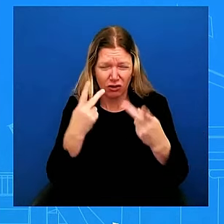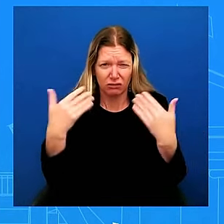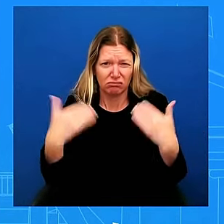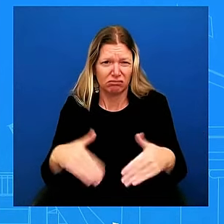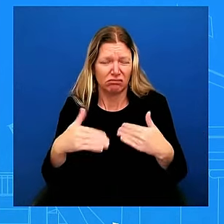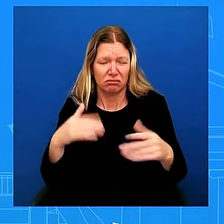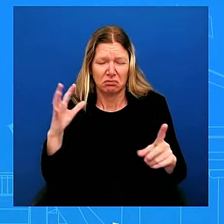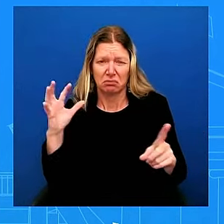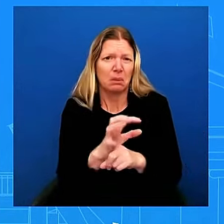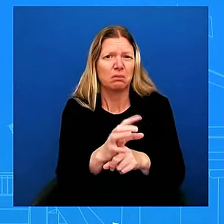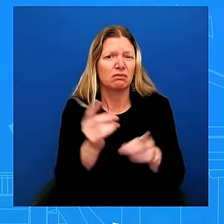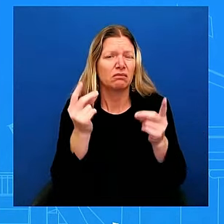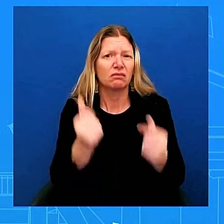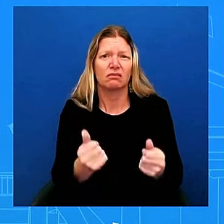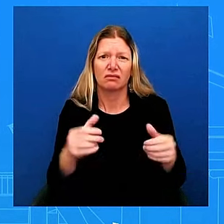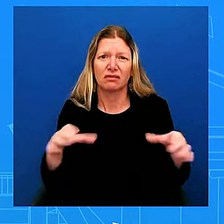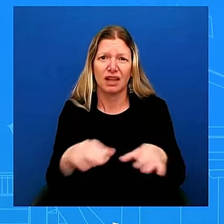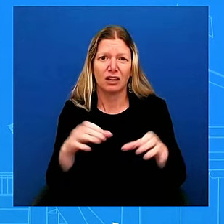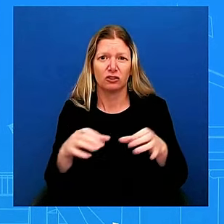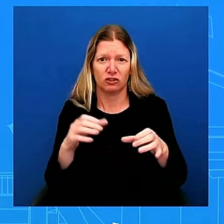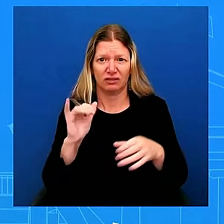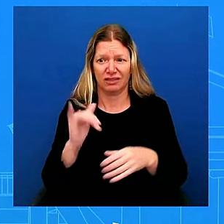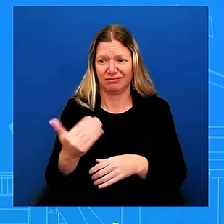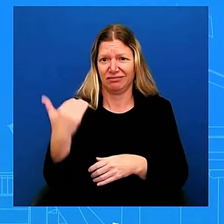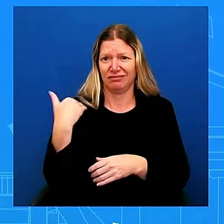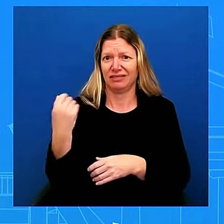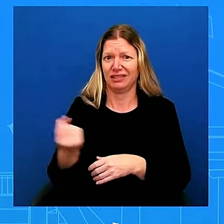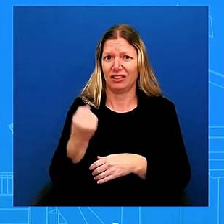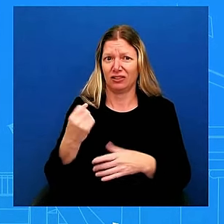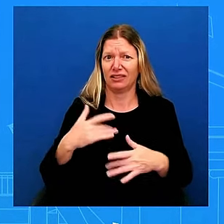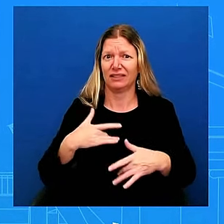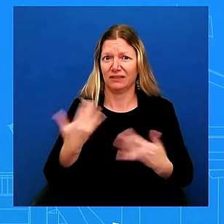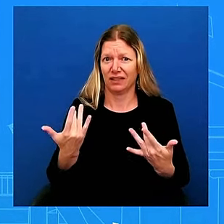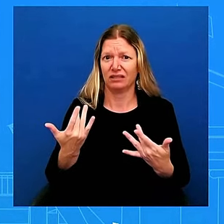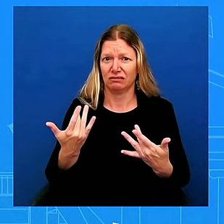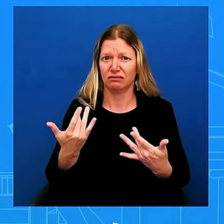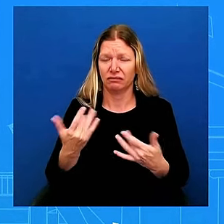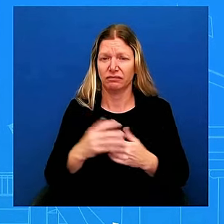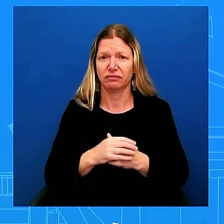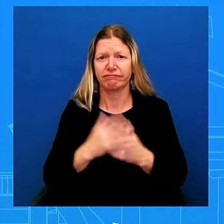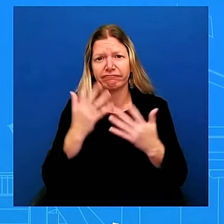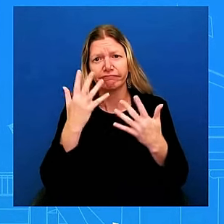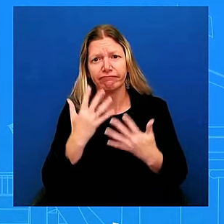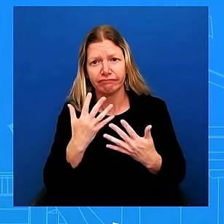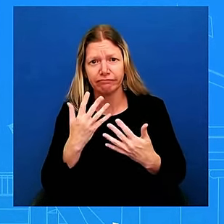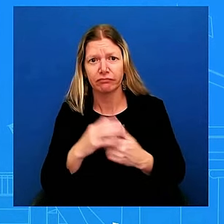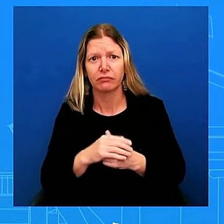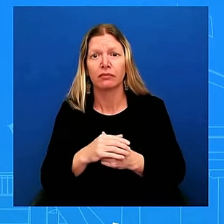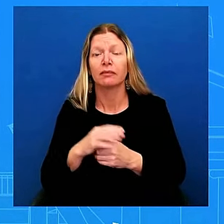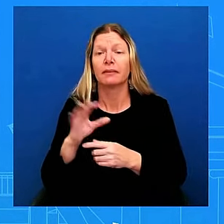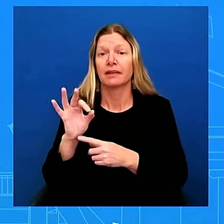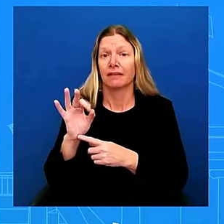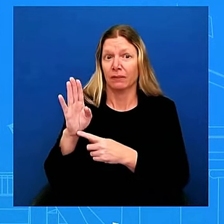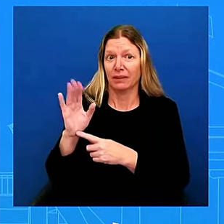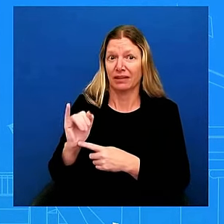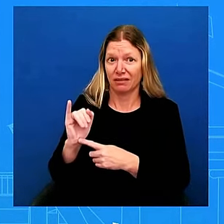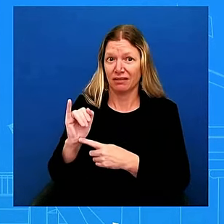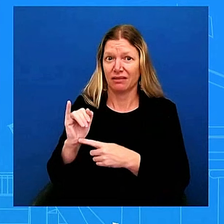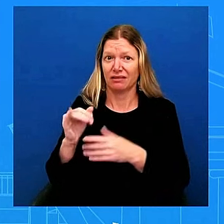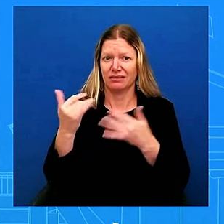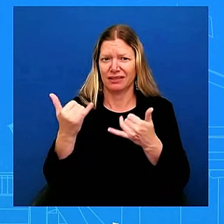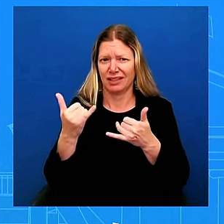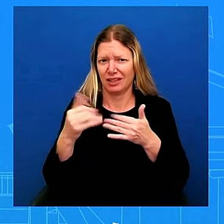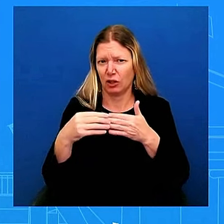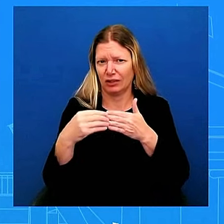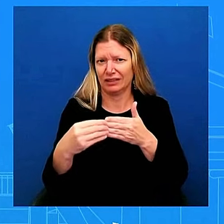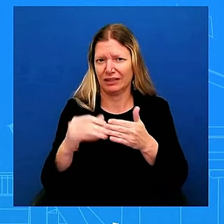Saturday, the FBI is leading the criminal investigation, which is ongoing. An independent review will be conducted